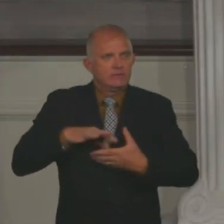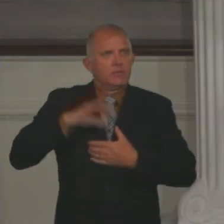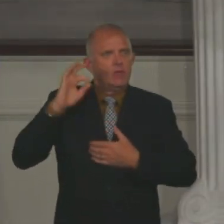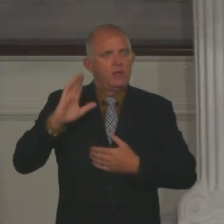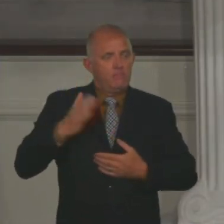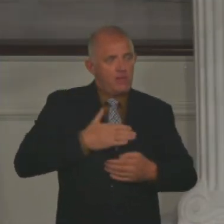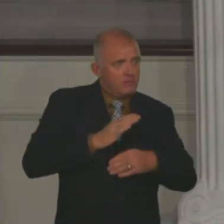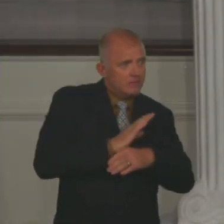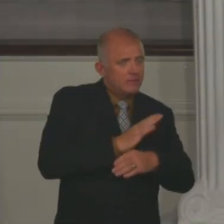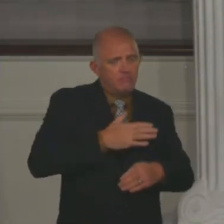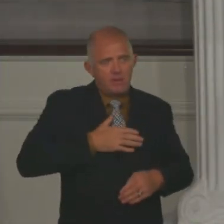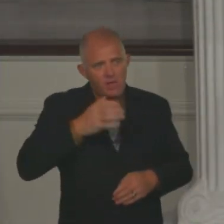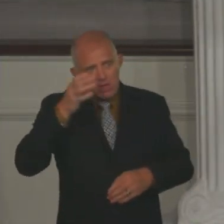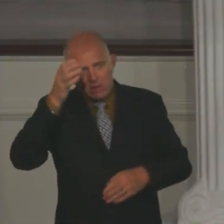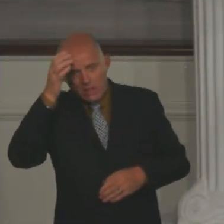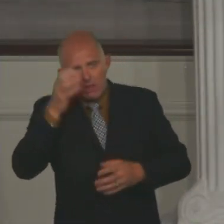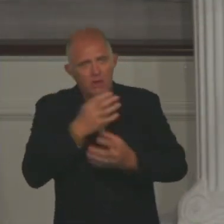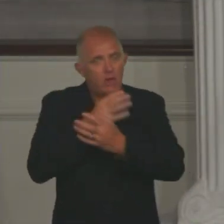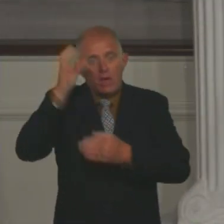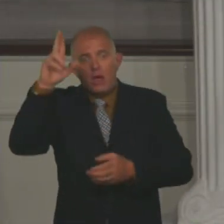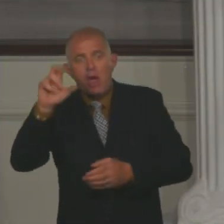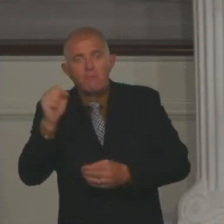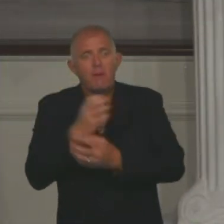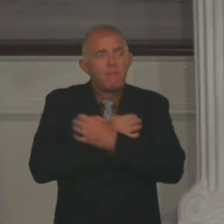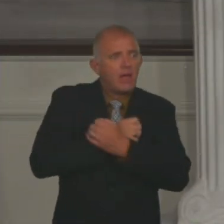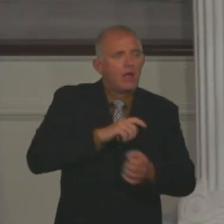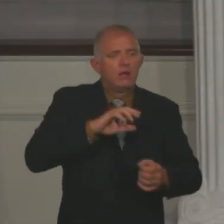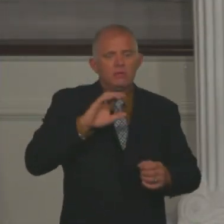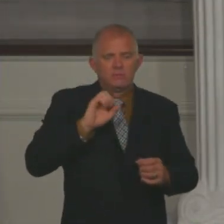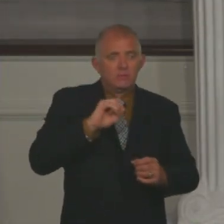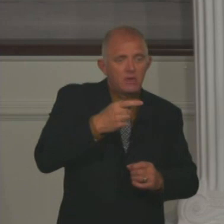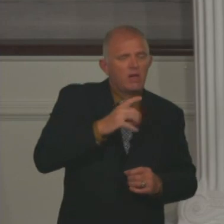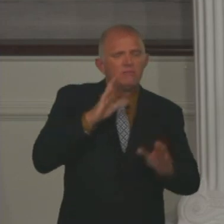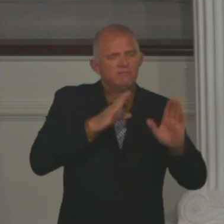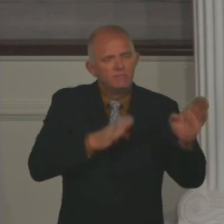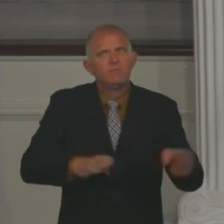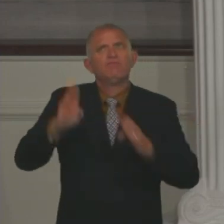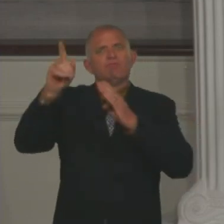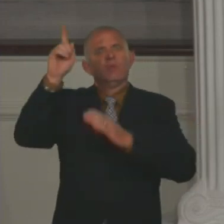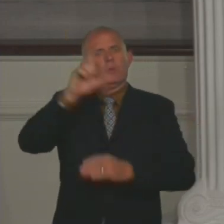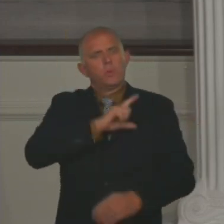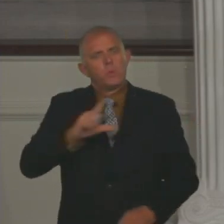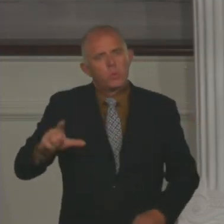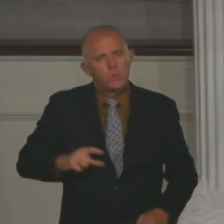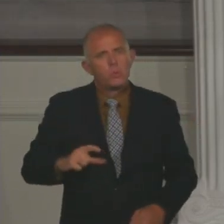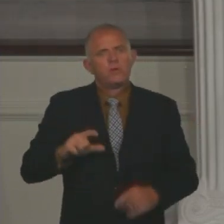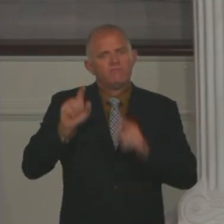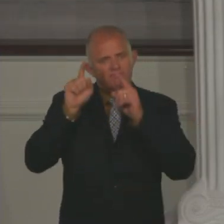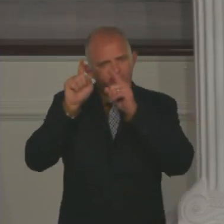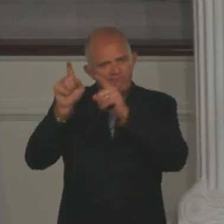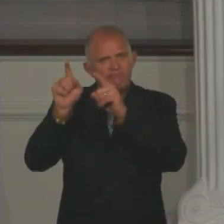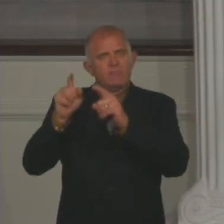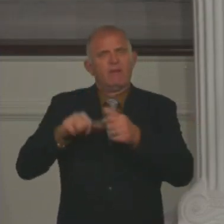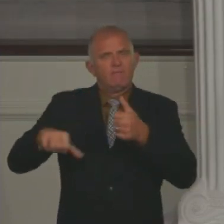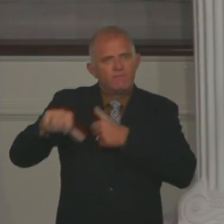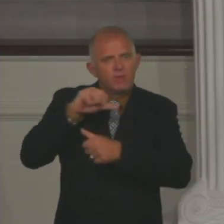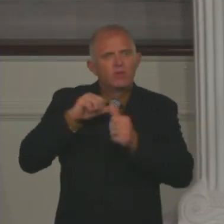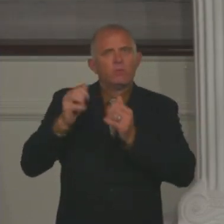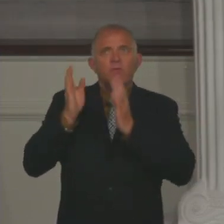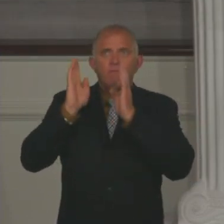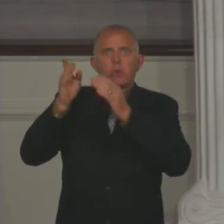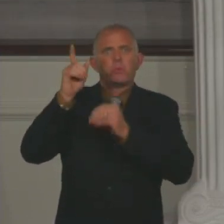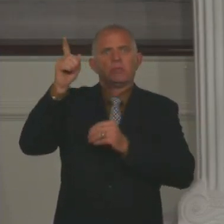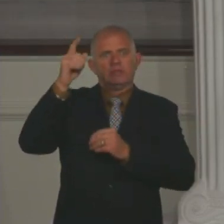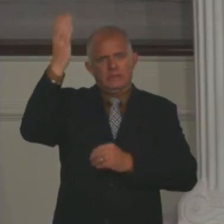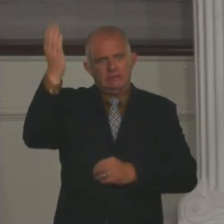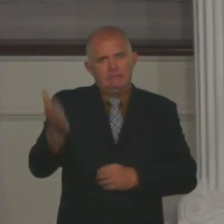Cubs or the Bears or the White Sox. That's talking about the Lord. That's talking about Him. Fellowship on the person of Christ and